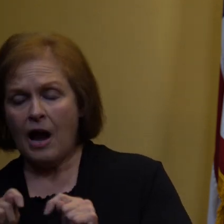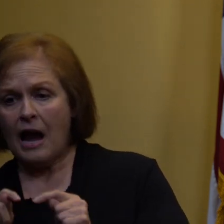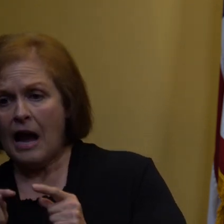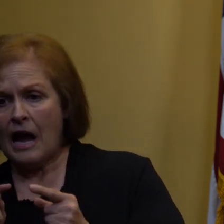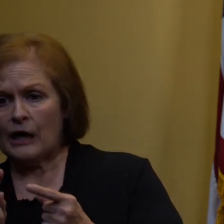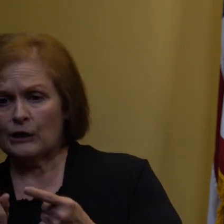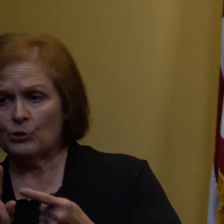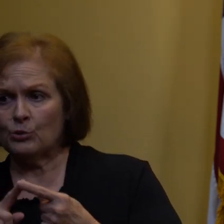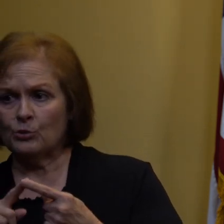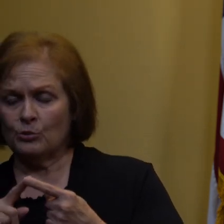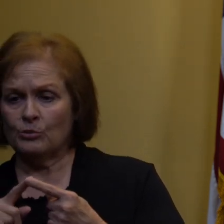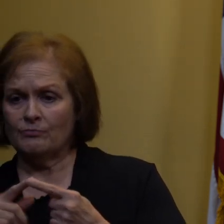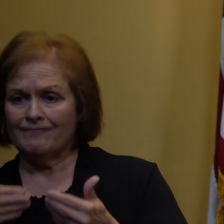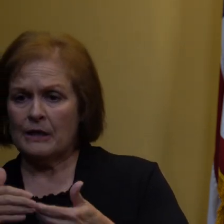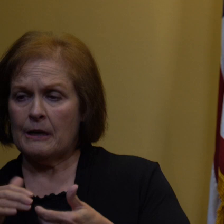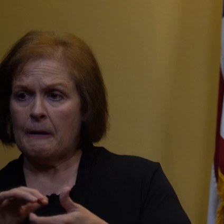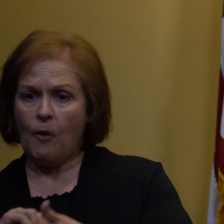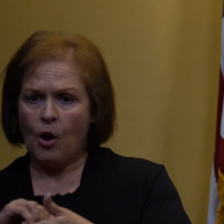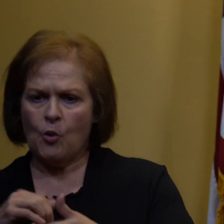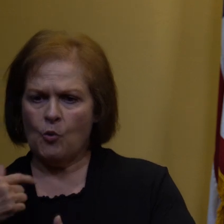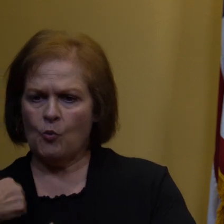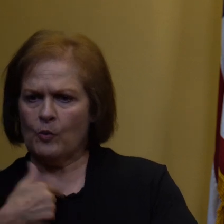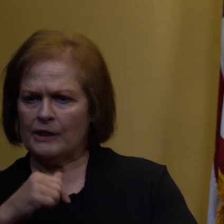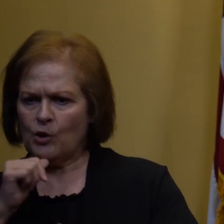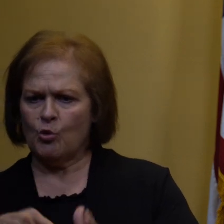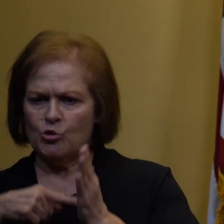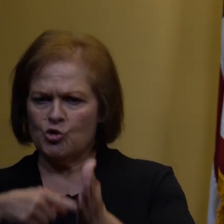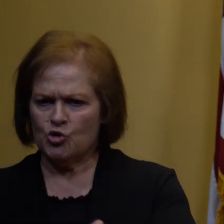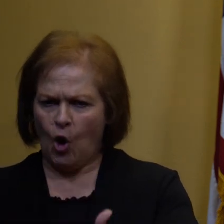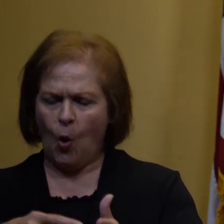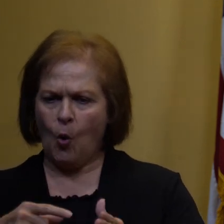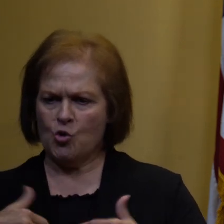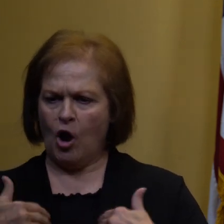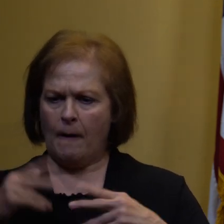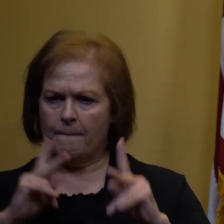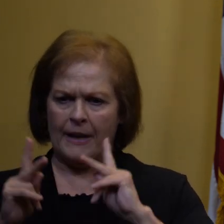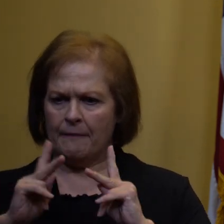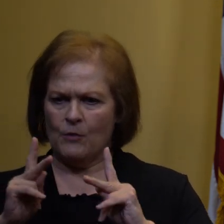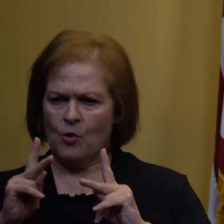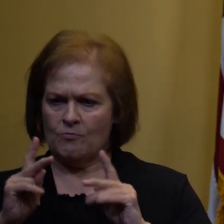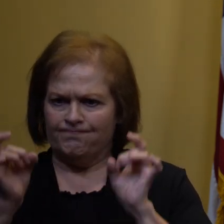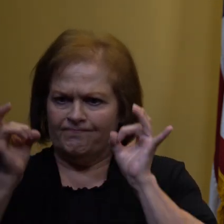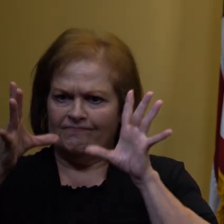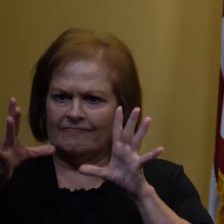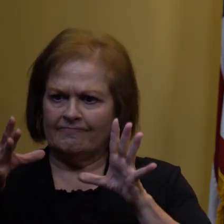uplift partnerships where we don't show young people, engaging in violent activity